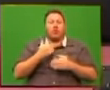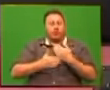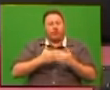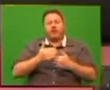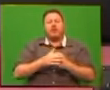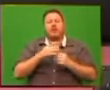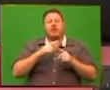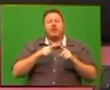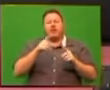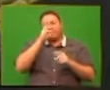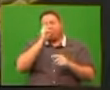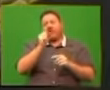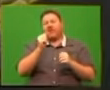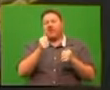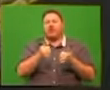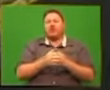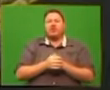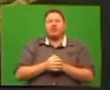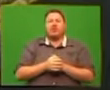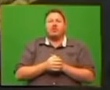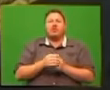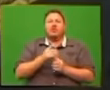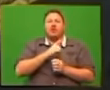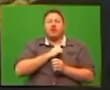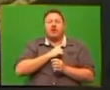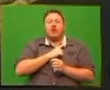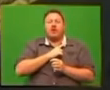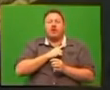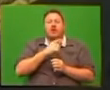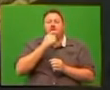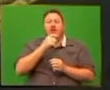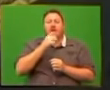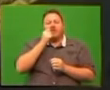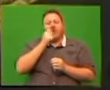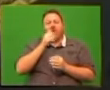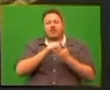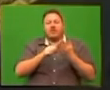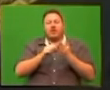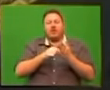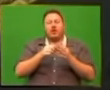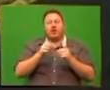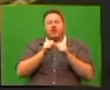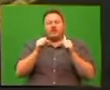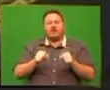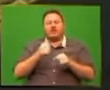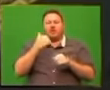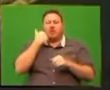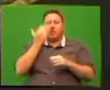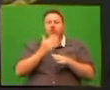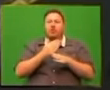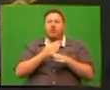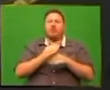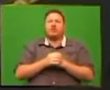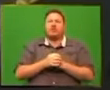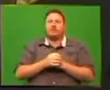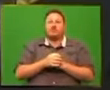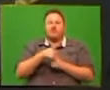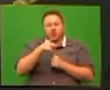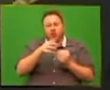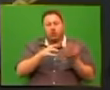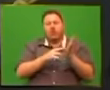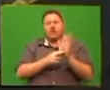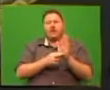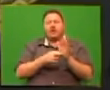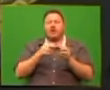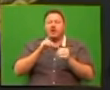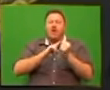in good faith, because this is exactly how the founders of our democratic system wanted it to work. Mr. President, you represent the last of